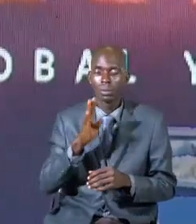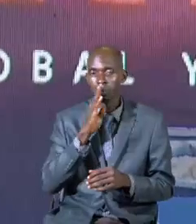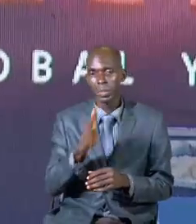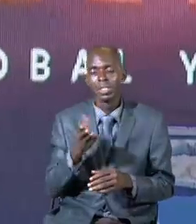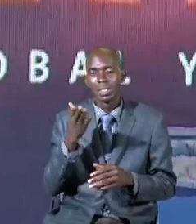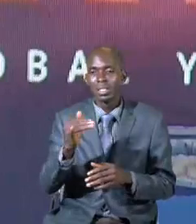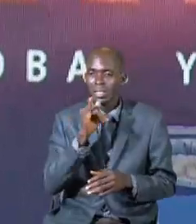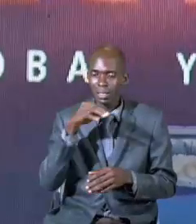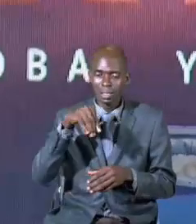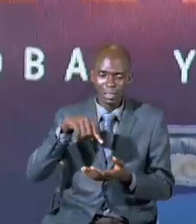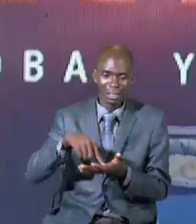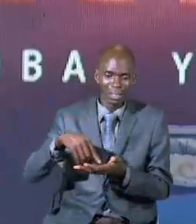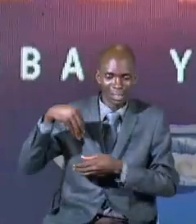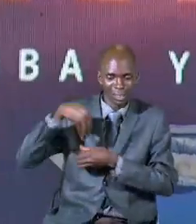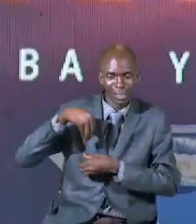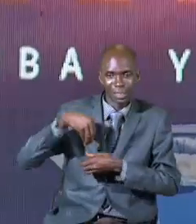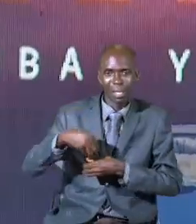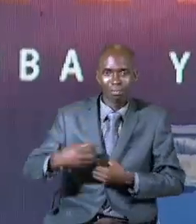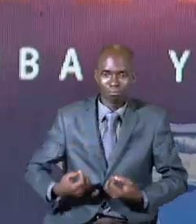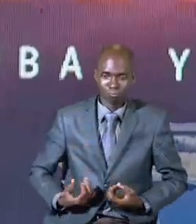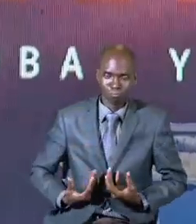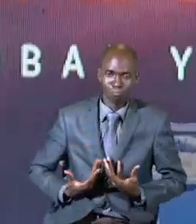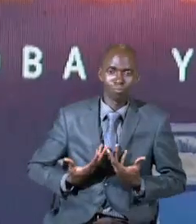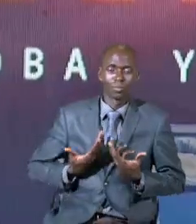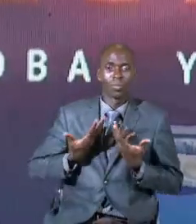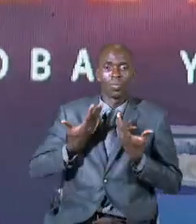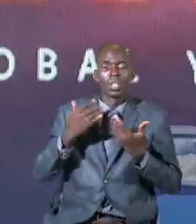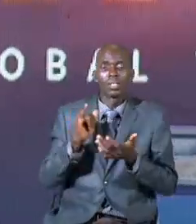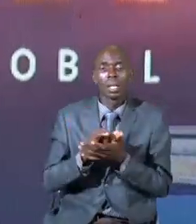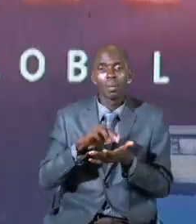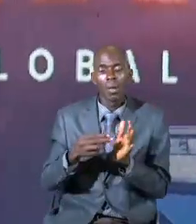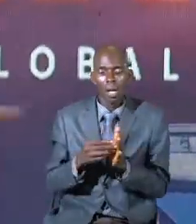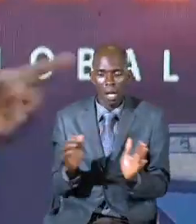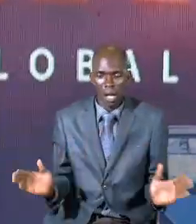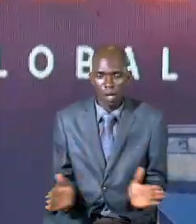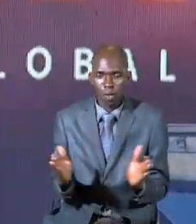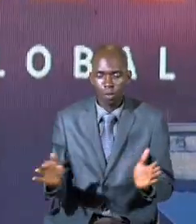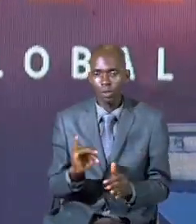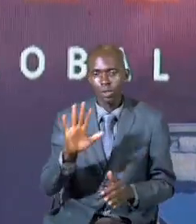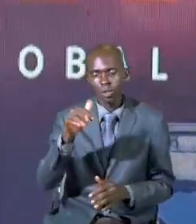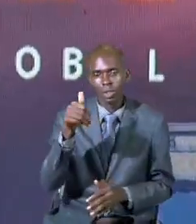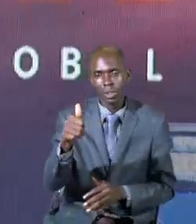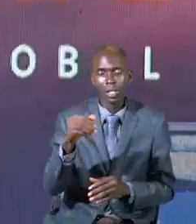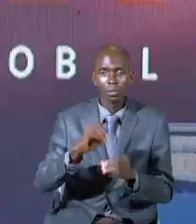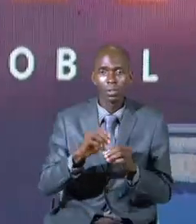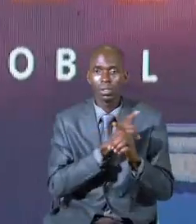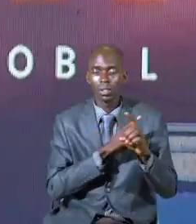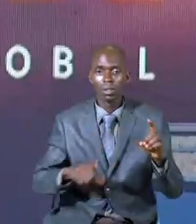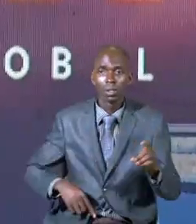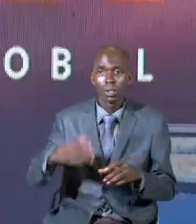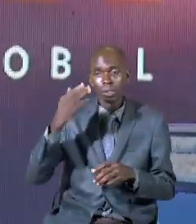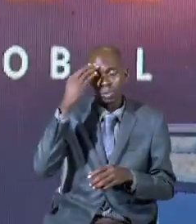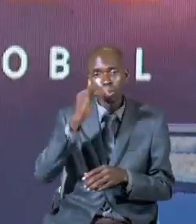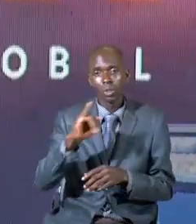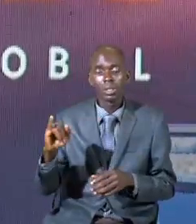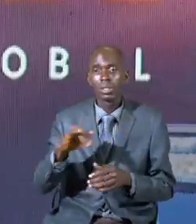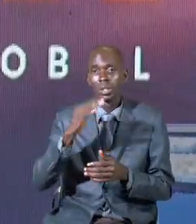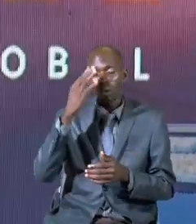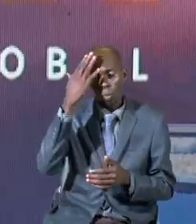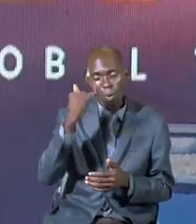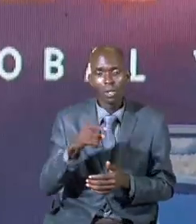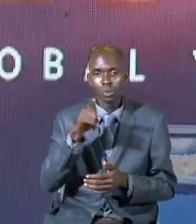encouraging yourself in the Lord, knowing here is why I am here, and I will